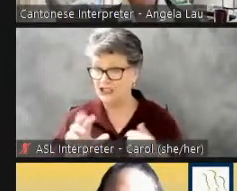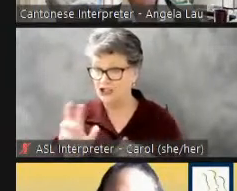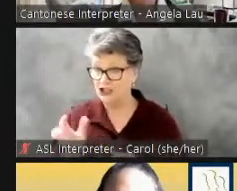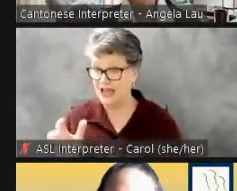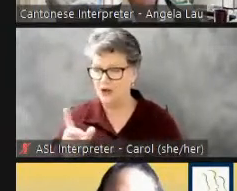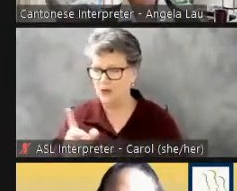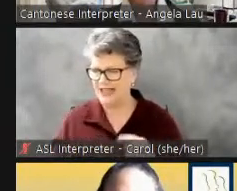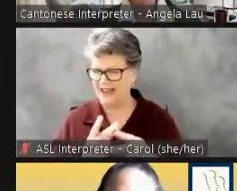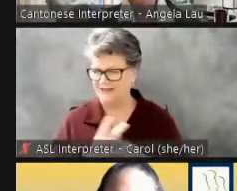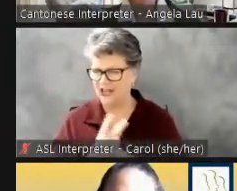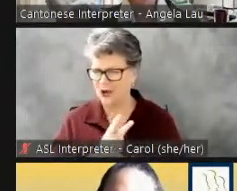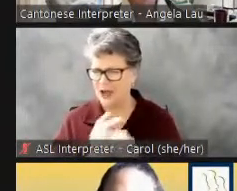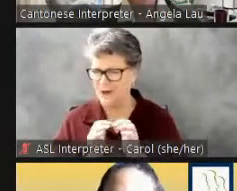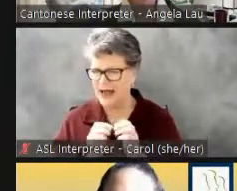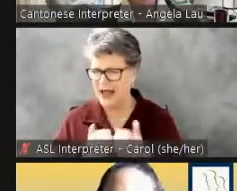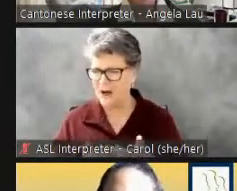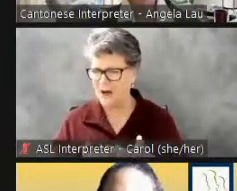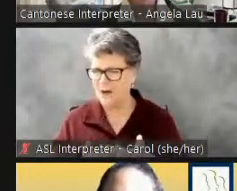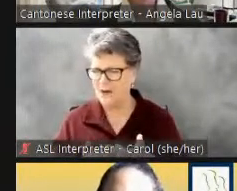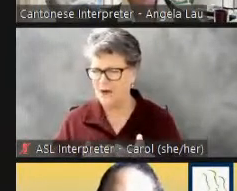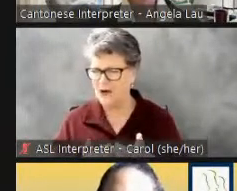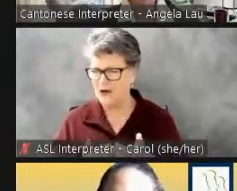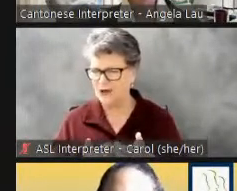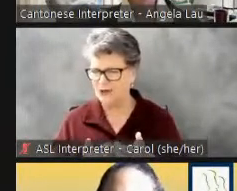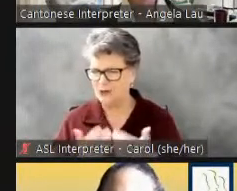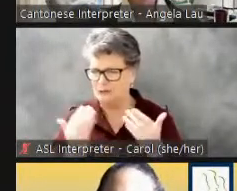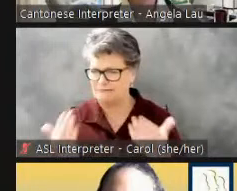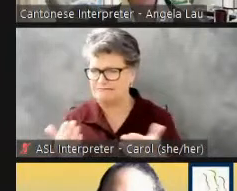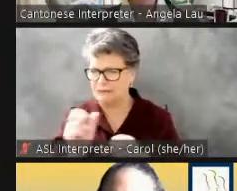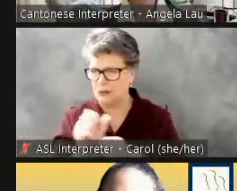can't figure out how to get working.